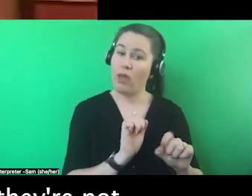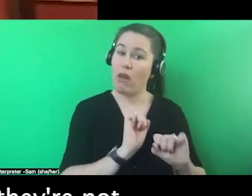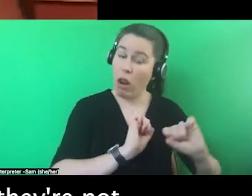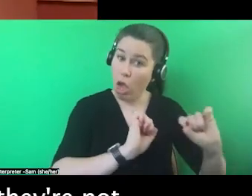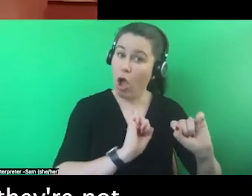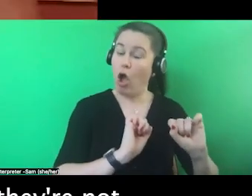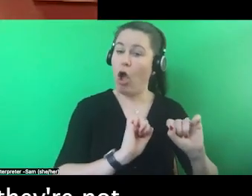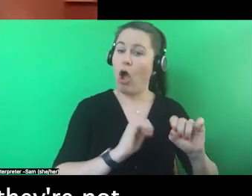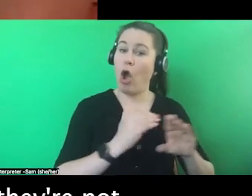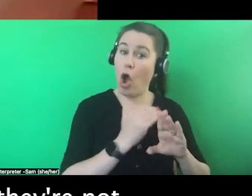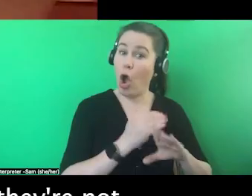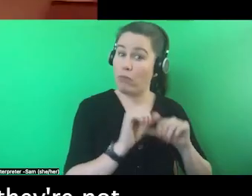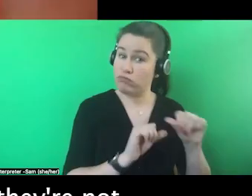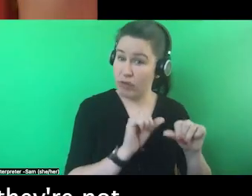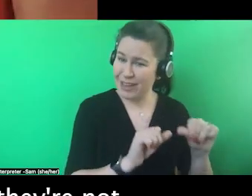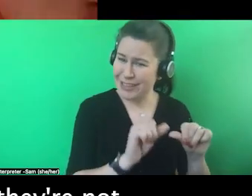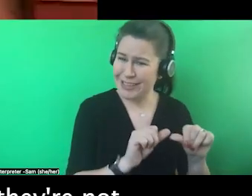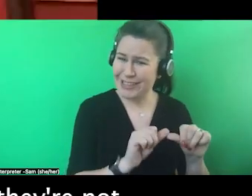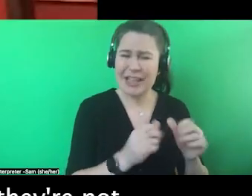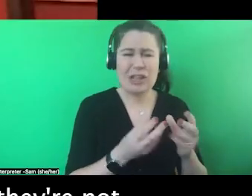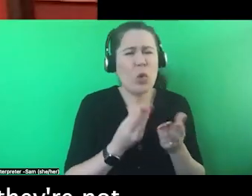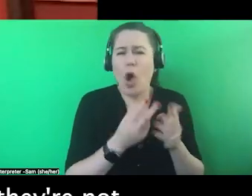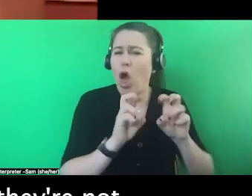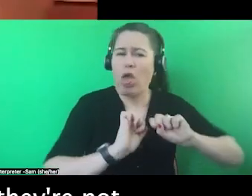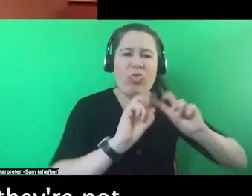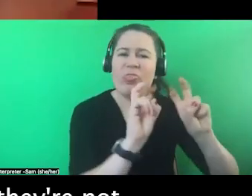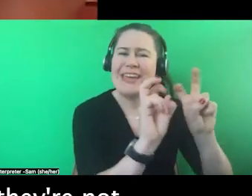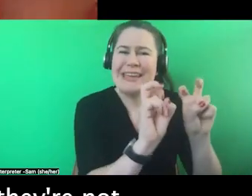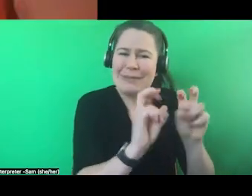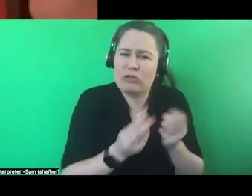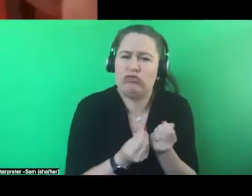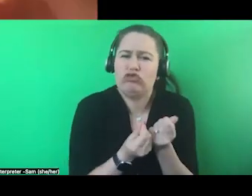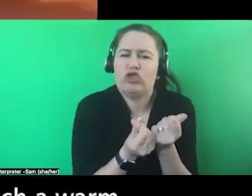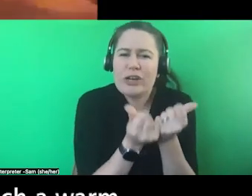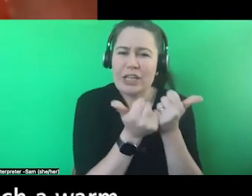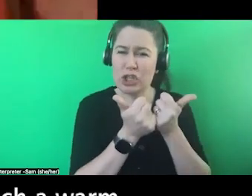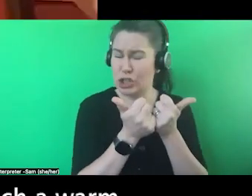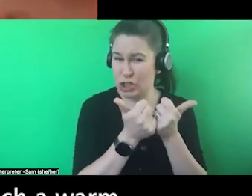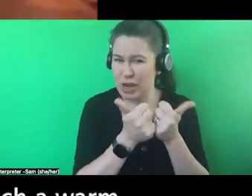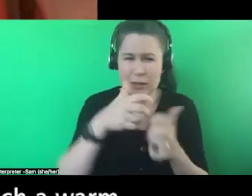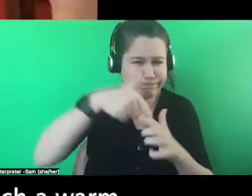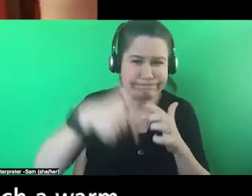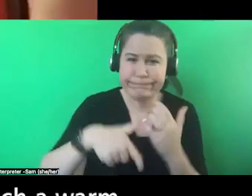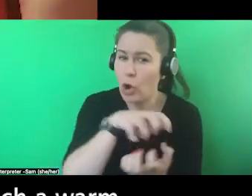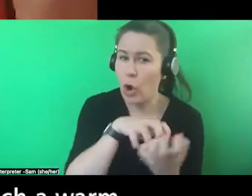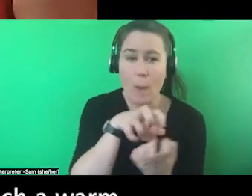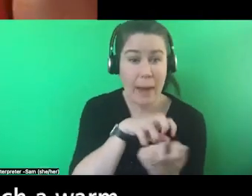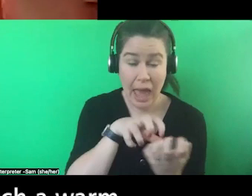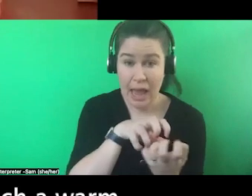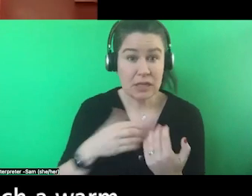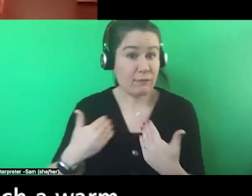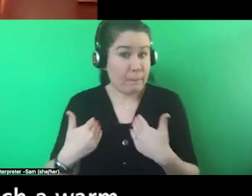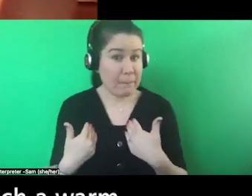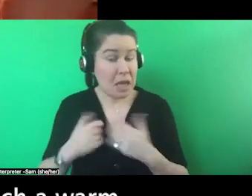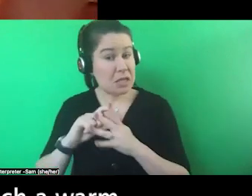the programming is always along such rich themes, like they're not afraid of complexity. And I think that also as a disabled artist is